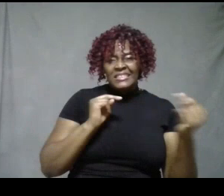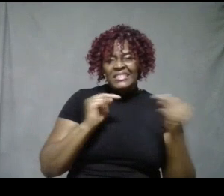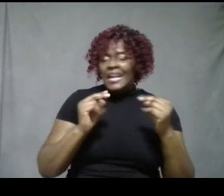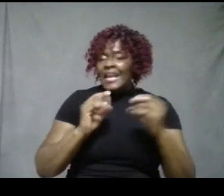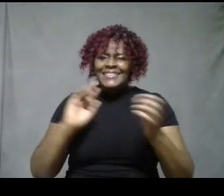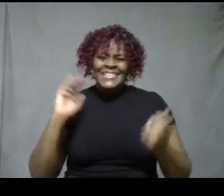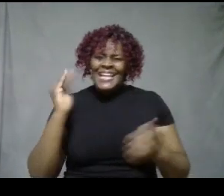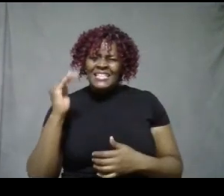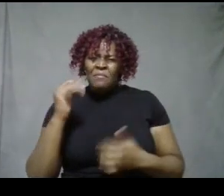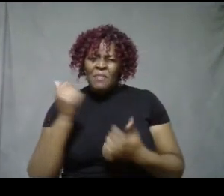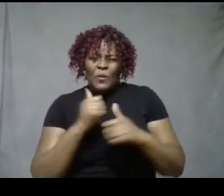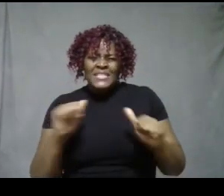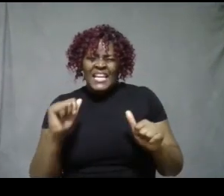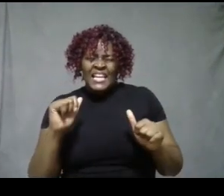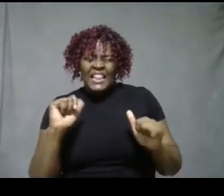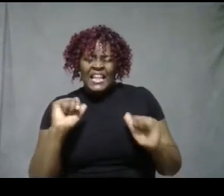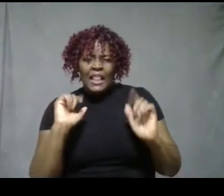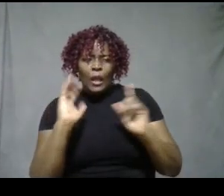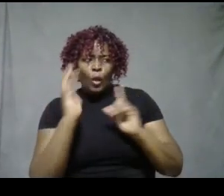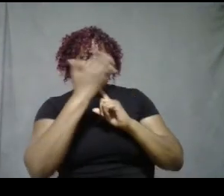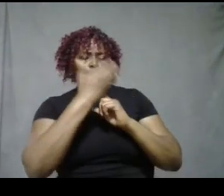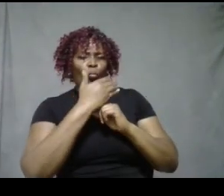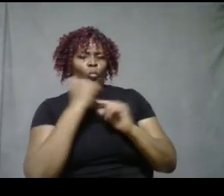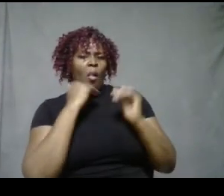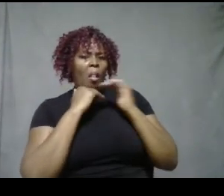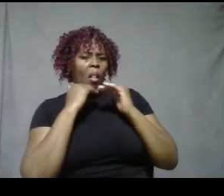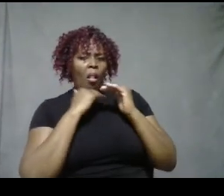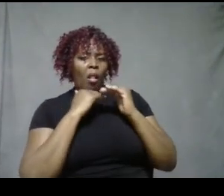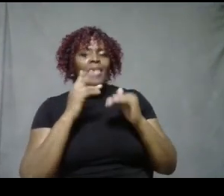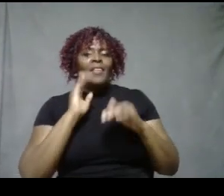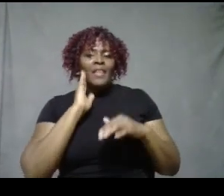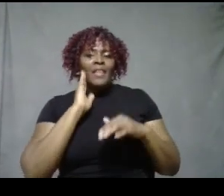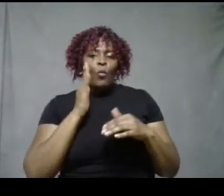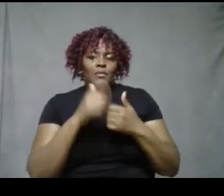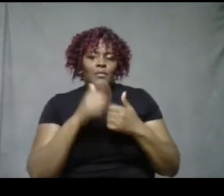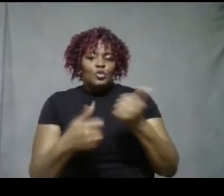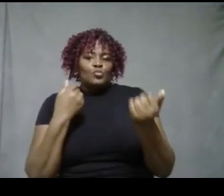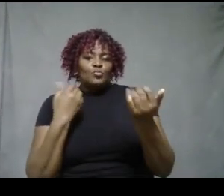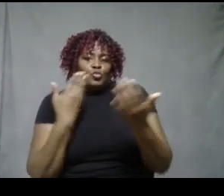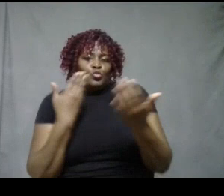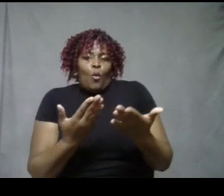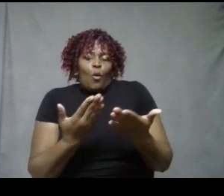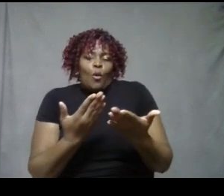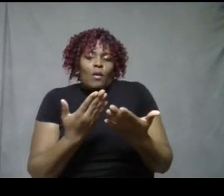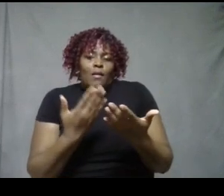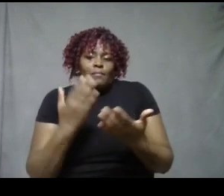deceptive activity that might have led to a claim for fraud.